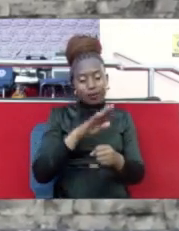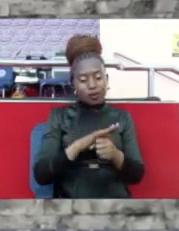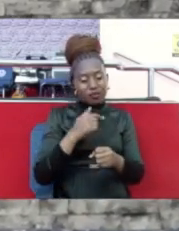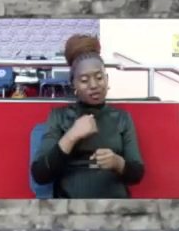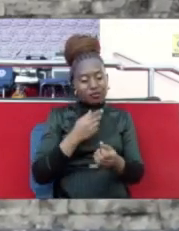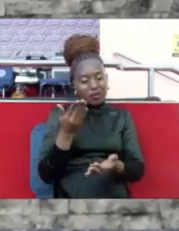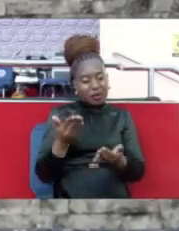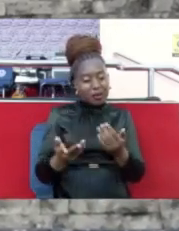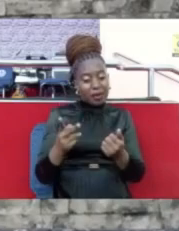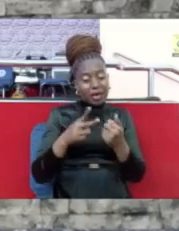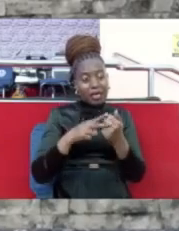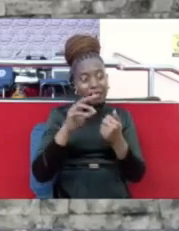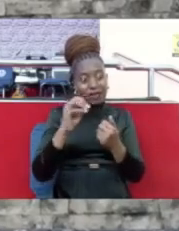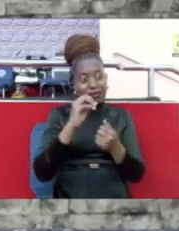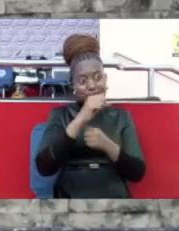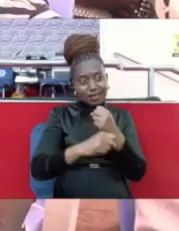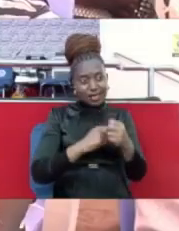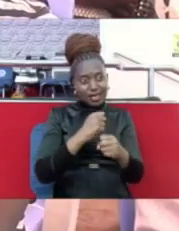anything above 70 is a blessing.